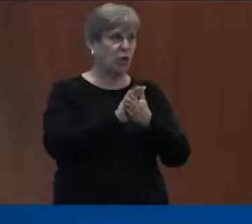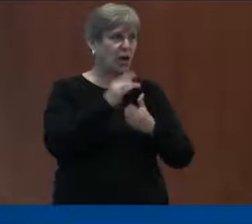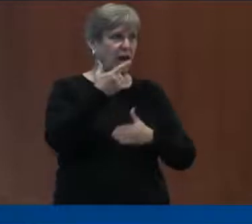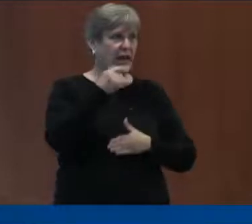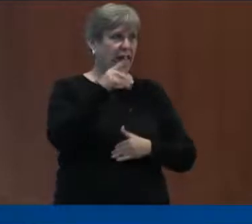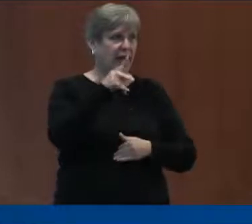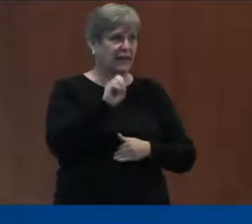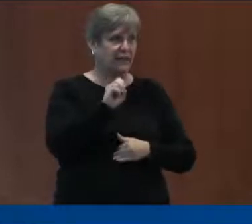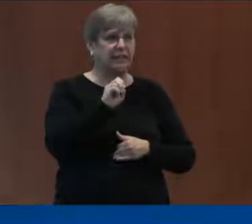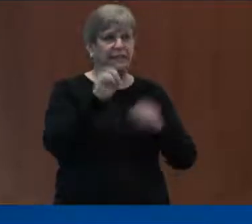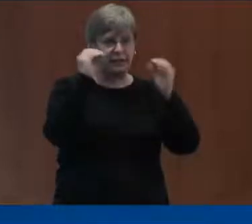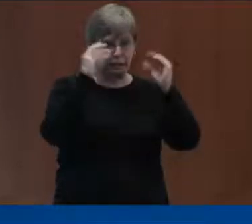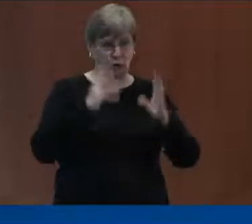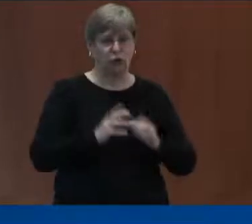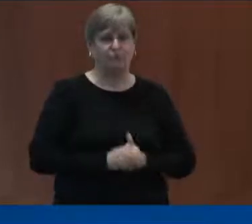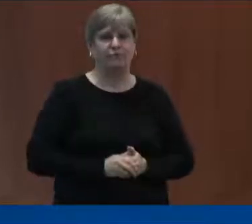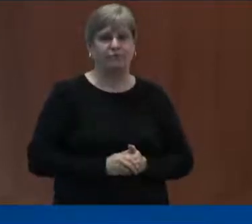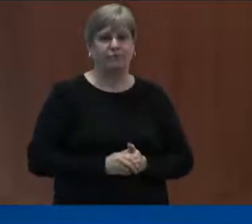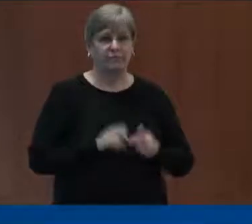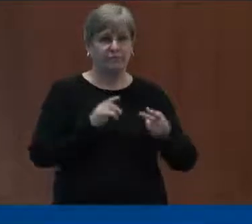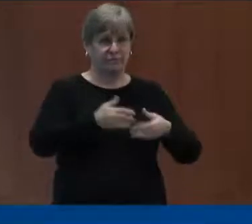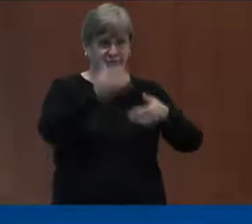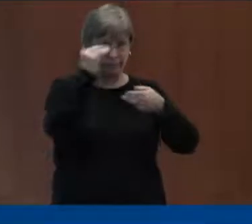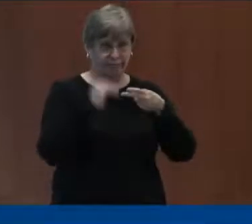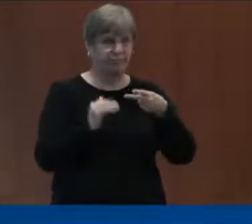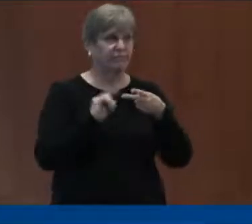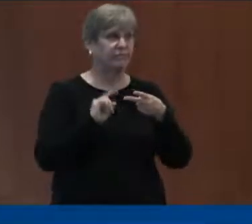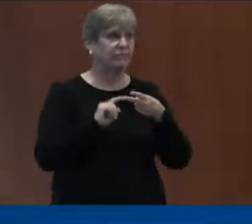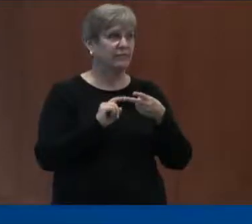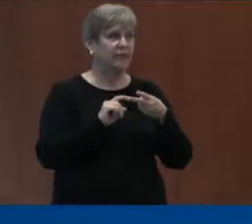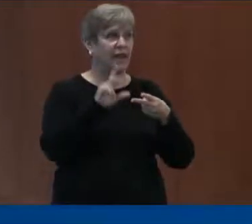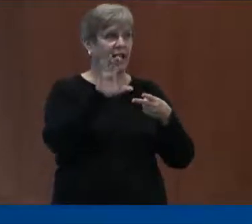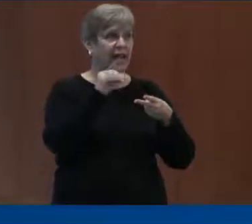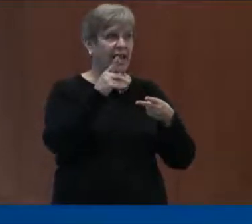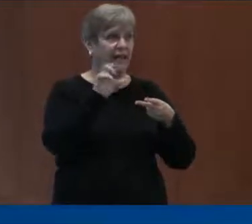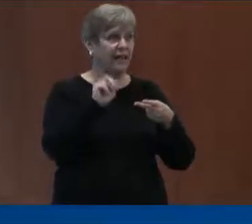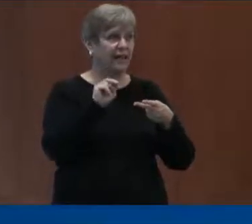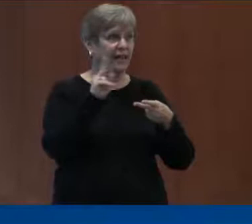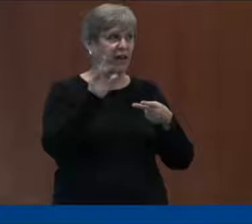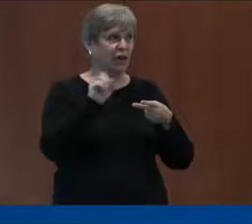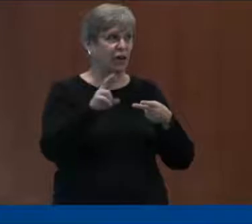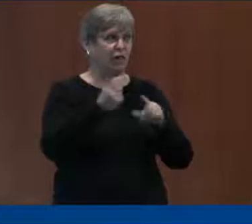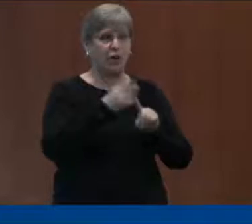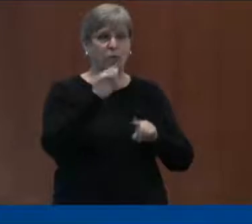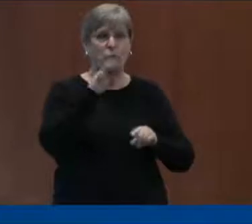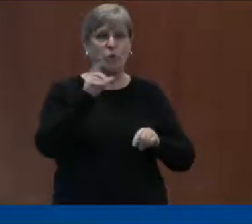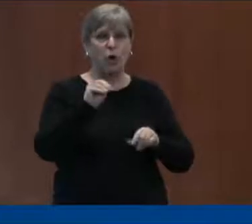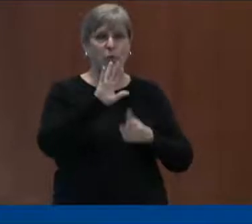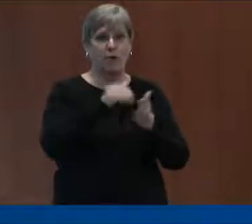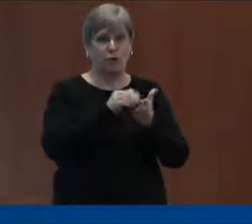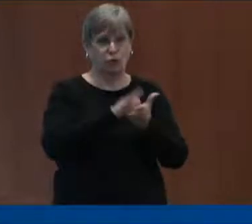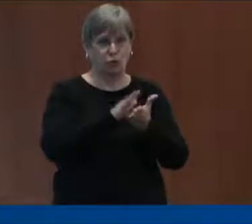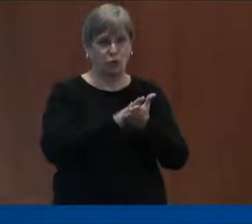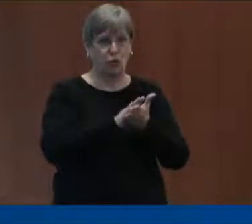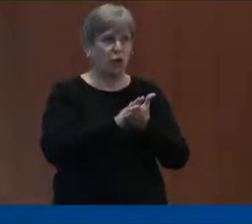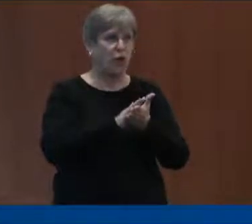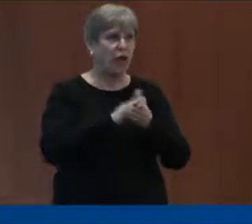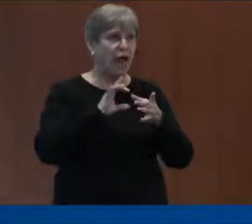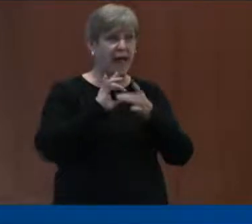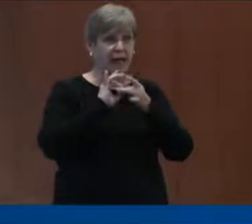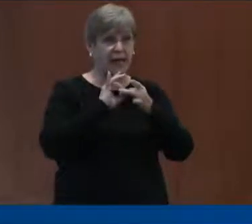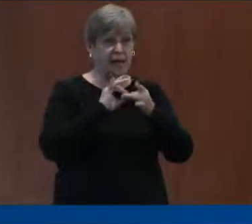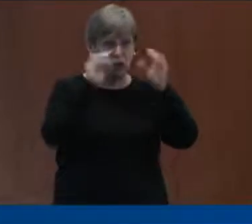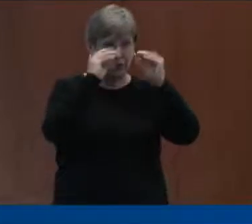teacher. Our next one is Caitlin Keller from Boonesboro Middle School. She is a